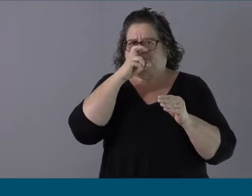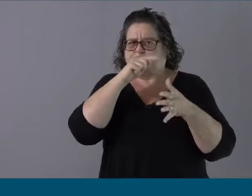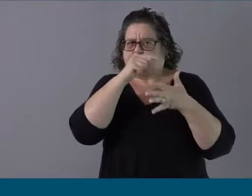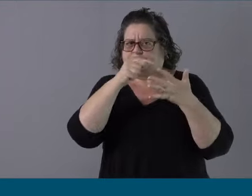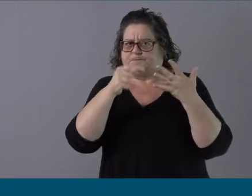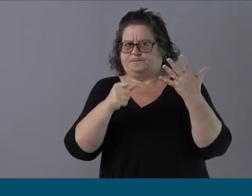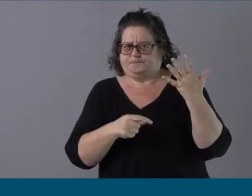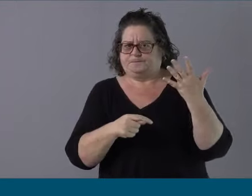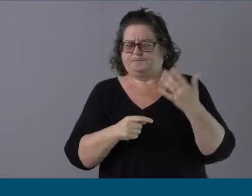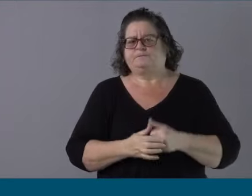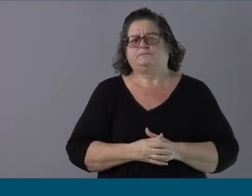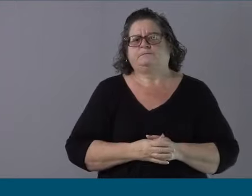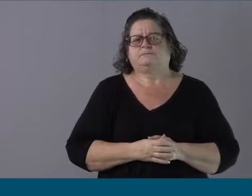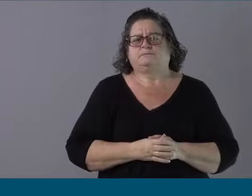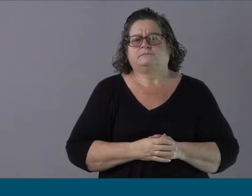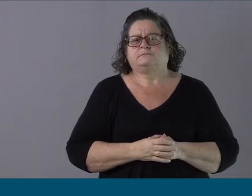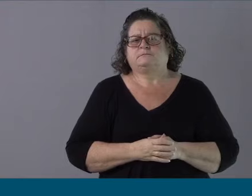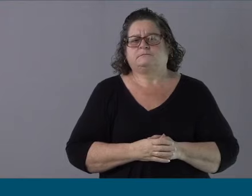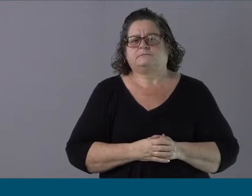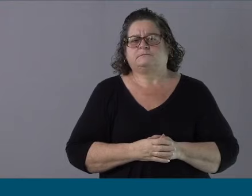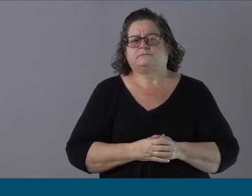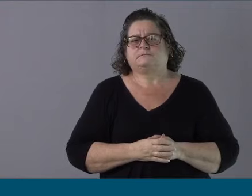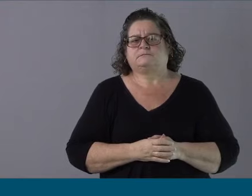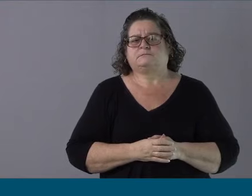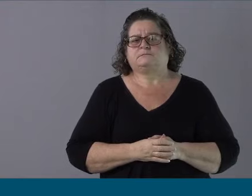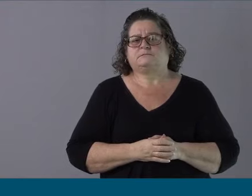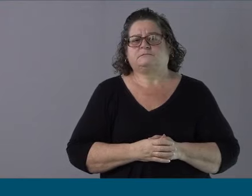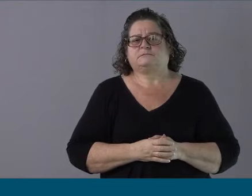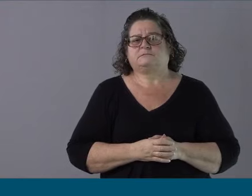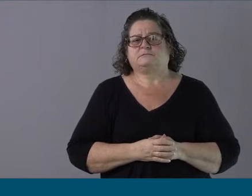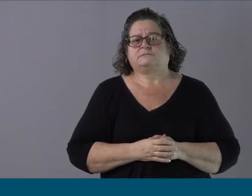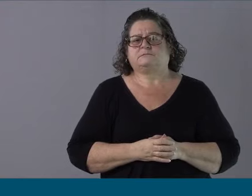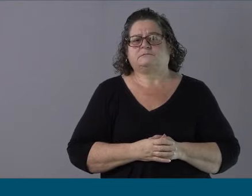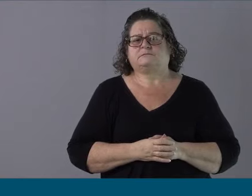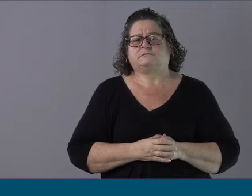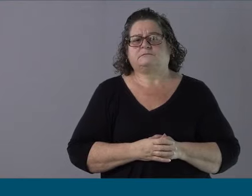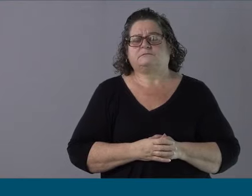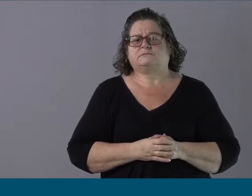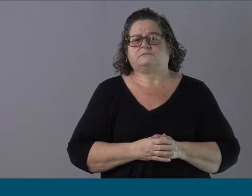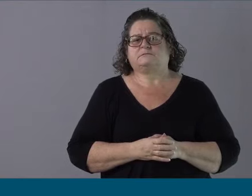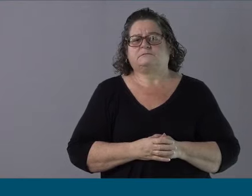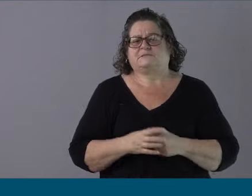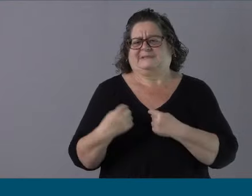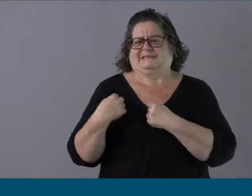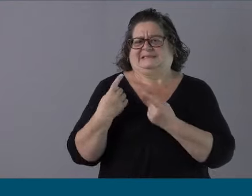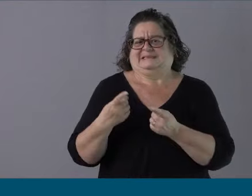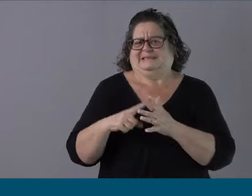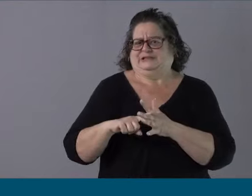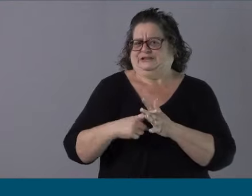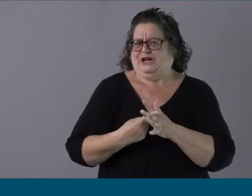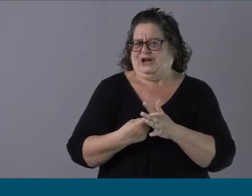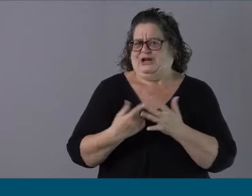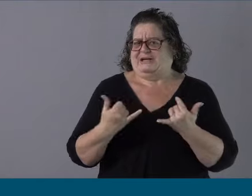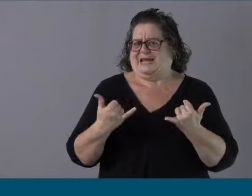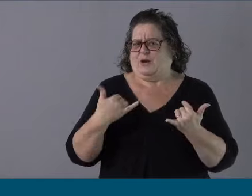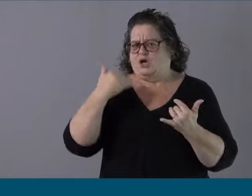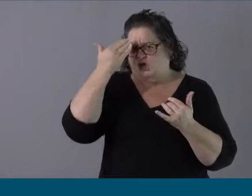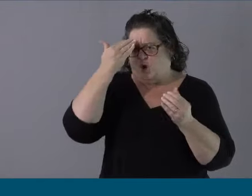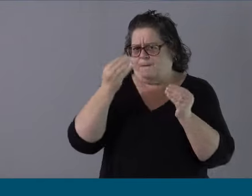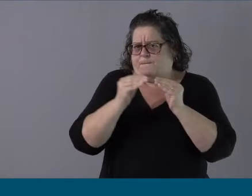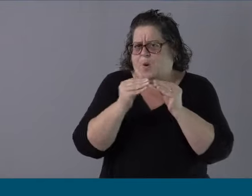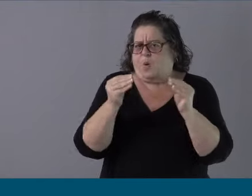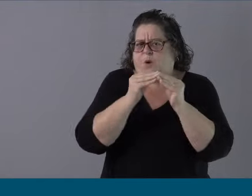since this began, and we have more knowledge about the coronavirus, is the very